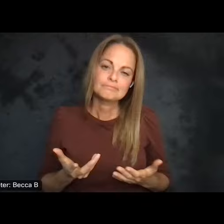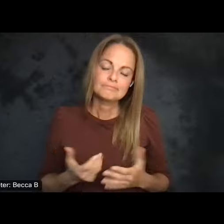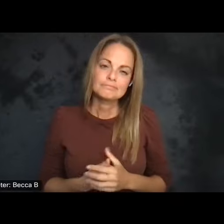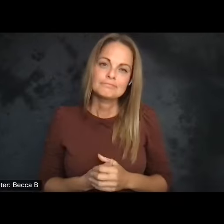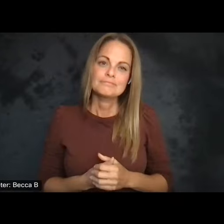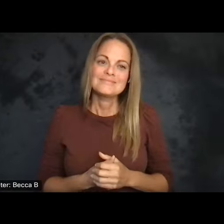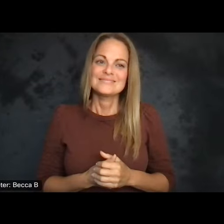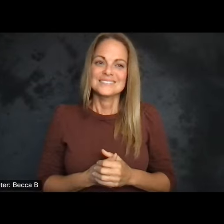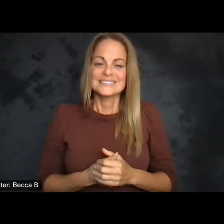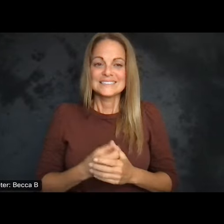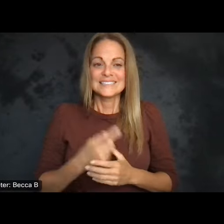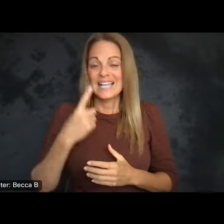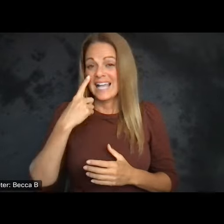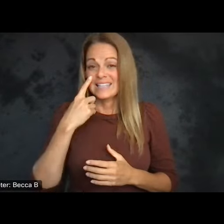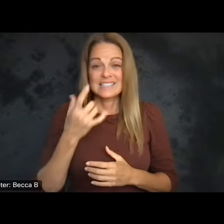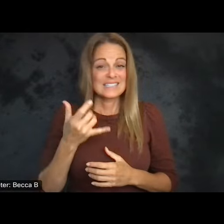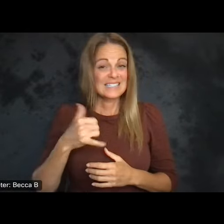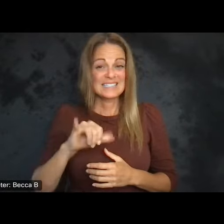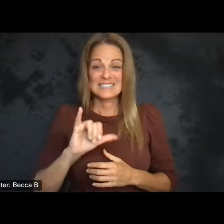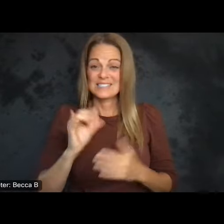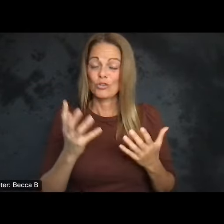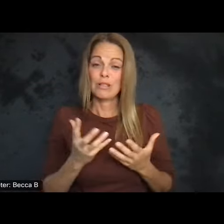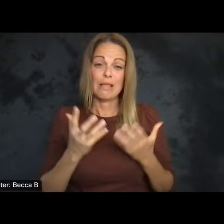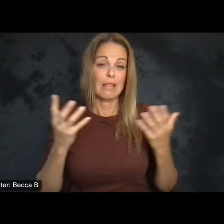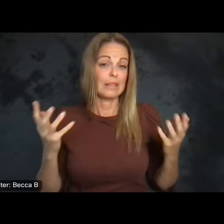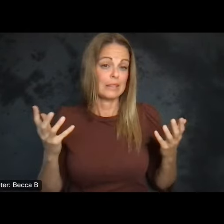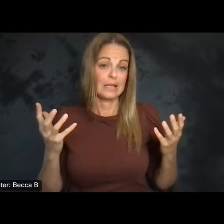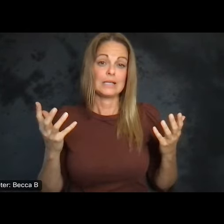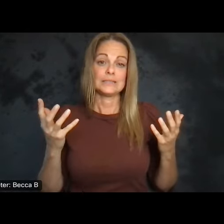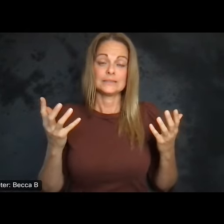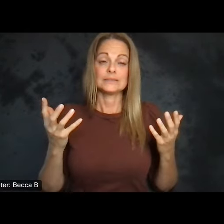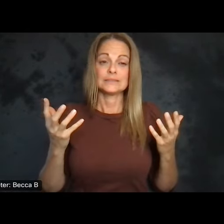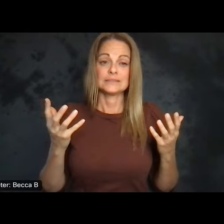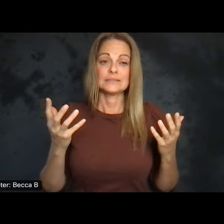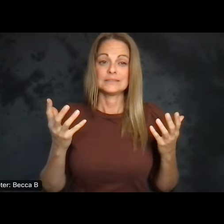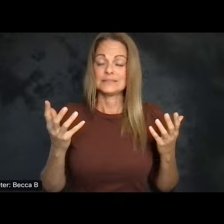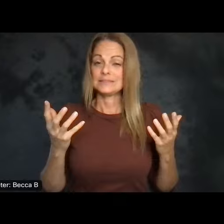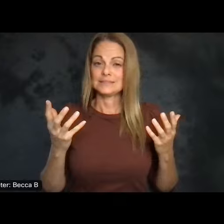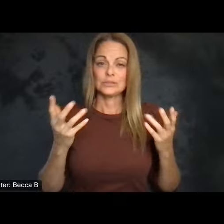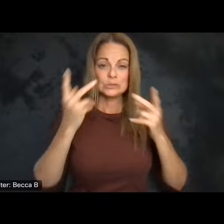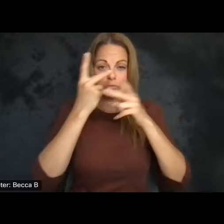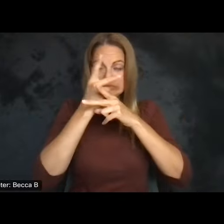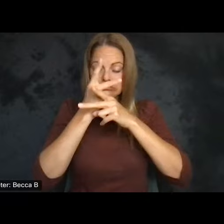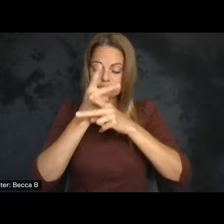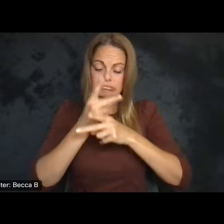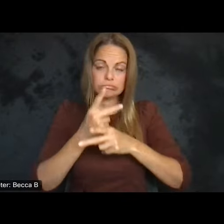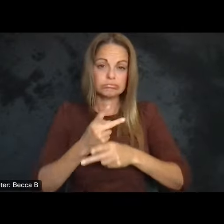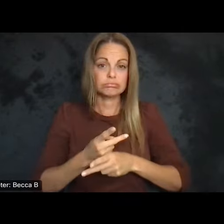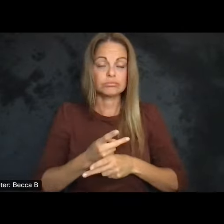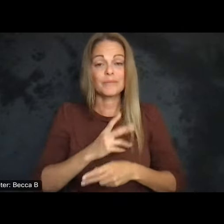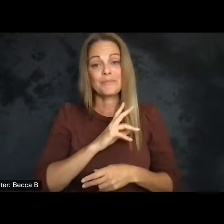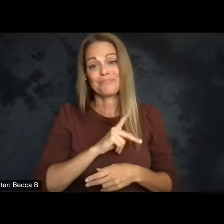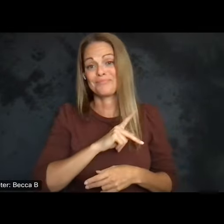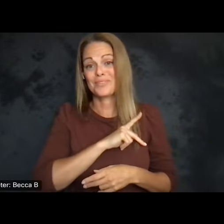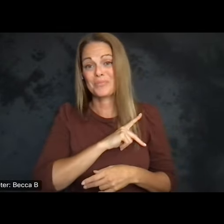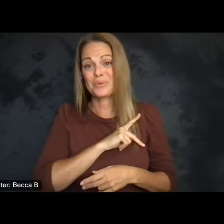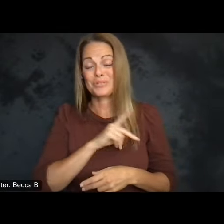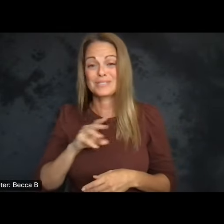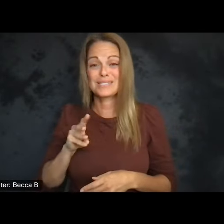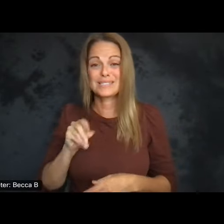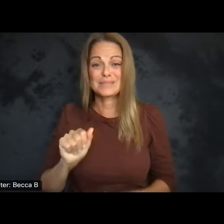I just think there's still a lot of things we need to work through. I mean, personally, spending